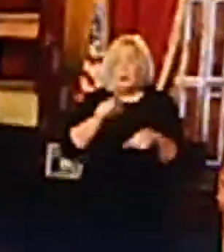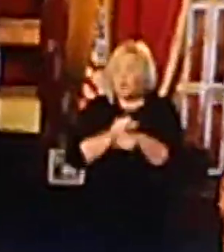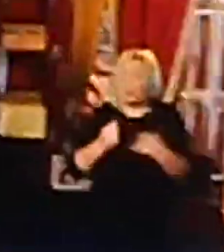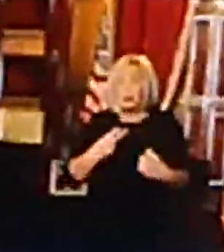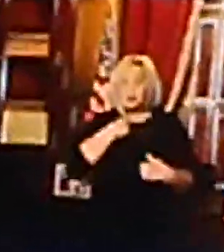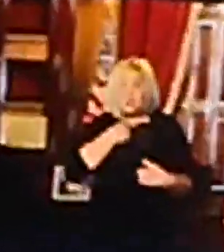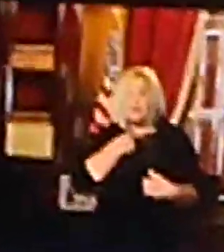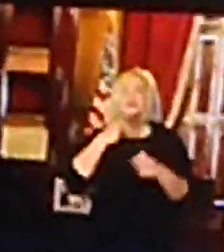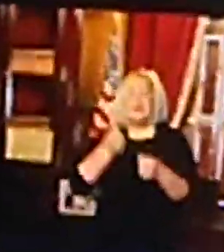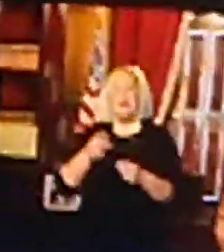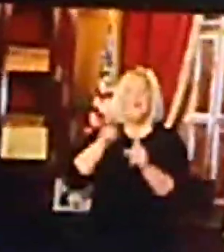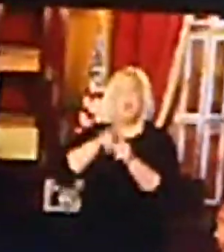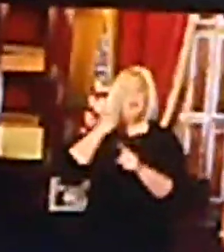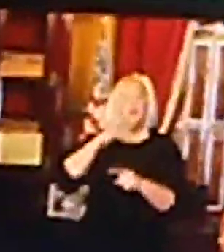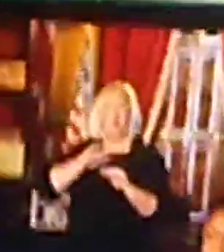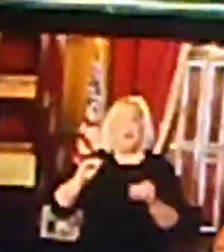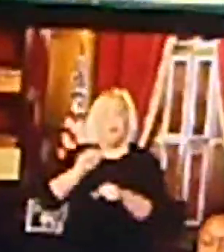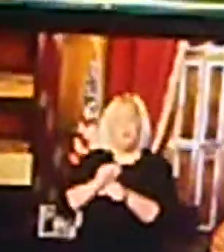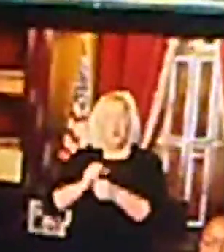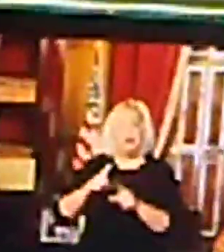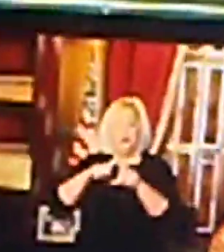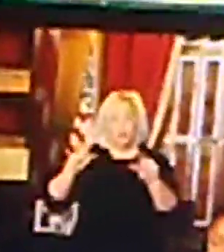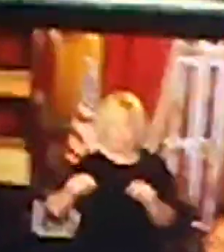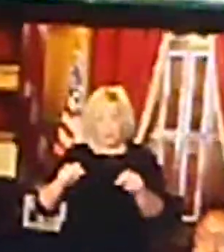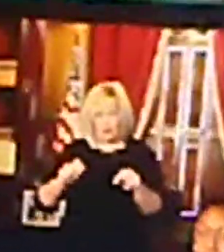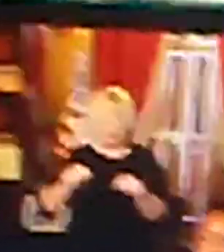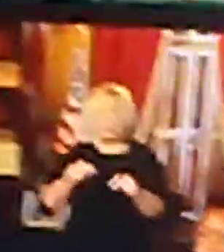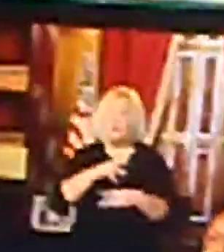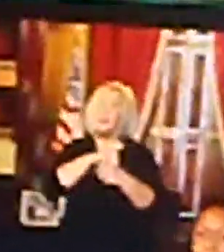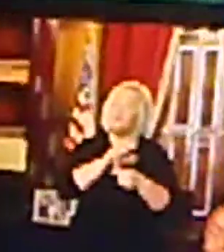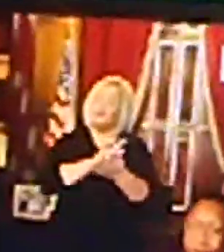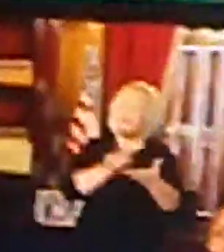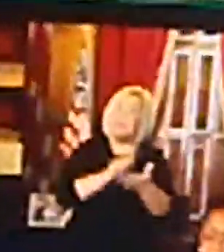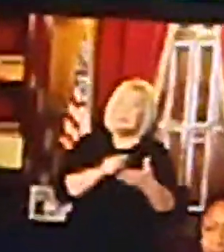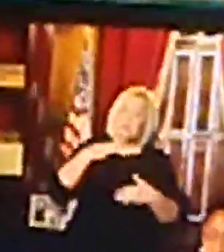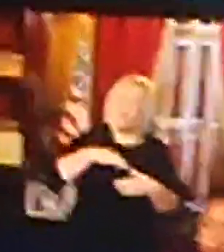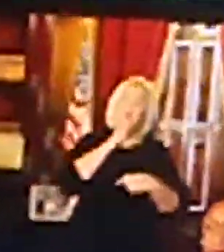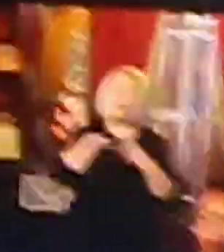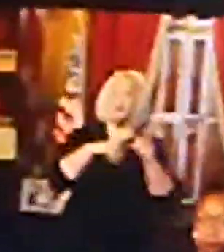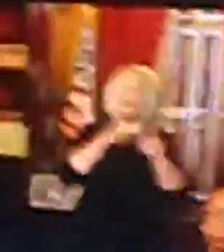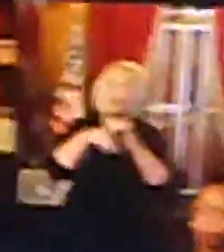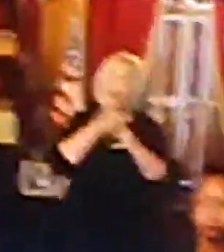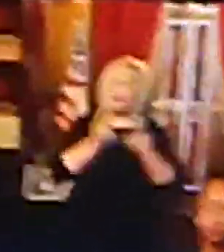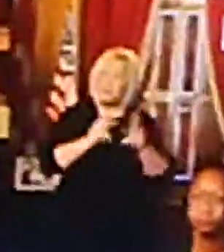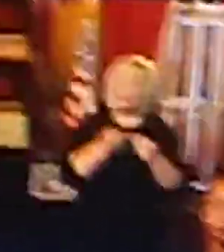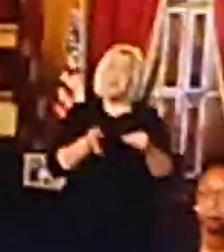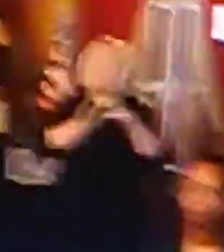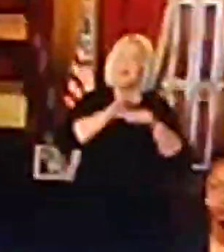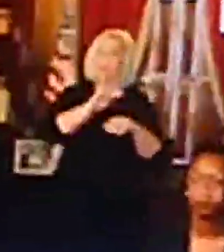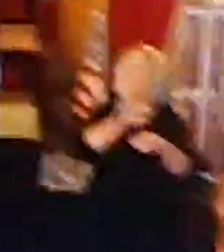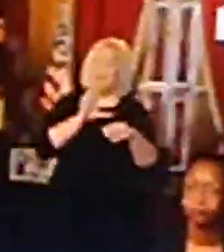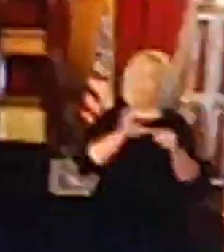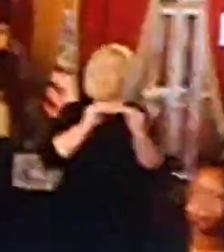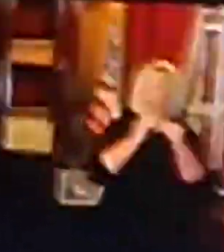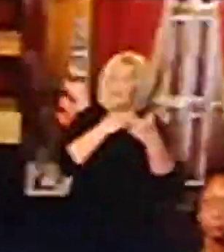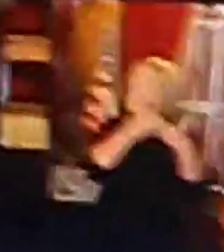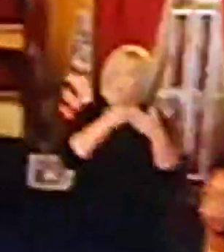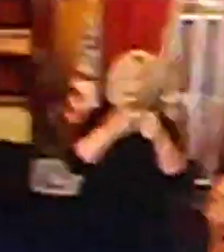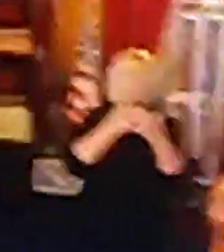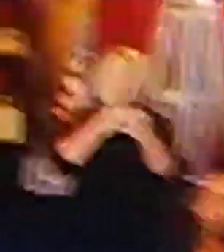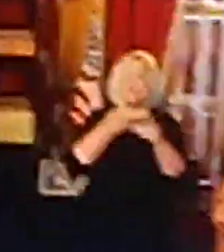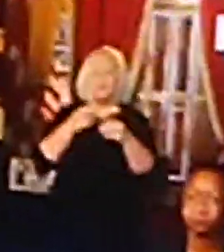pandemic. The agreement also includes weekly benefits for all unemployed workers by $600 and extends benefit